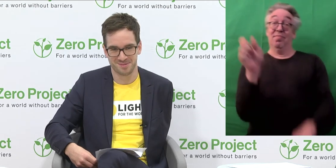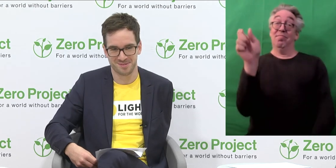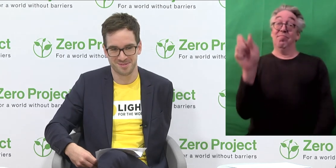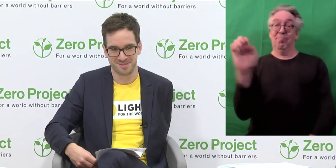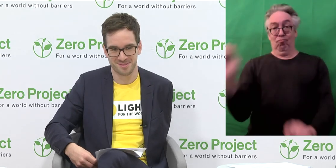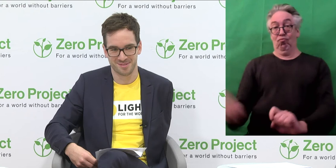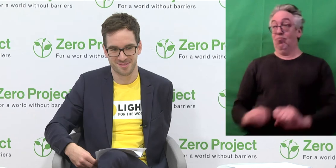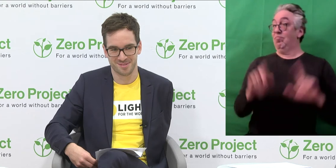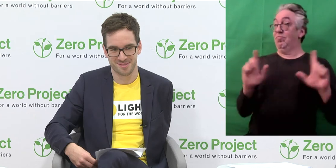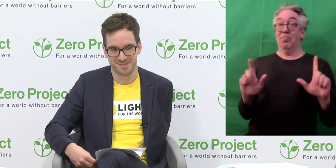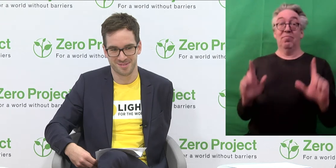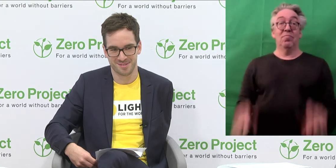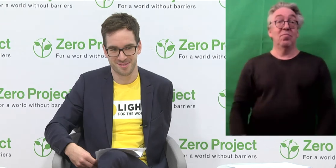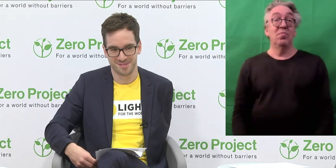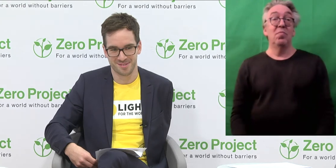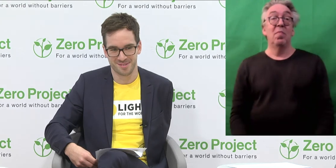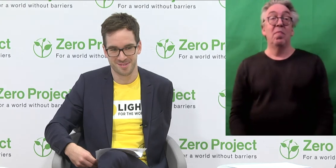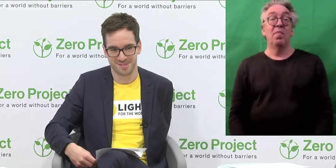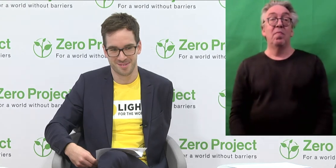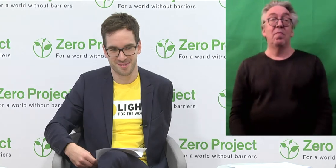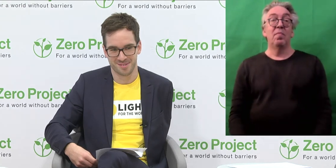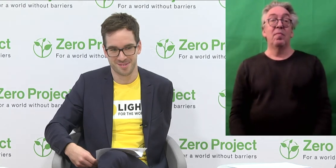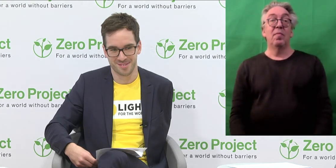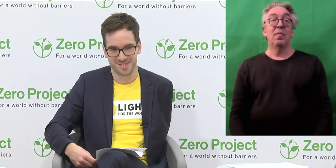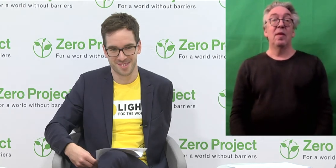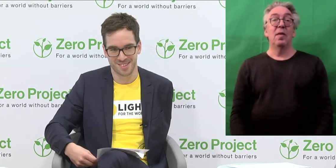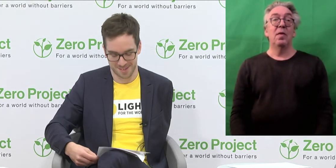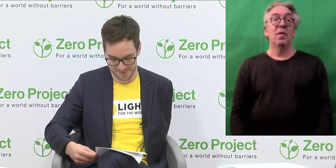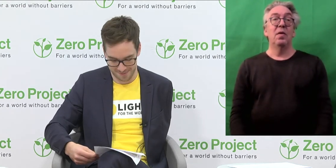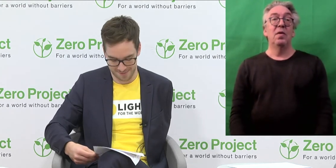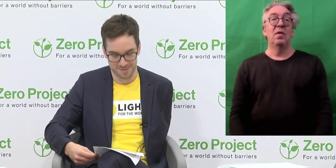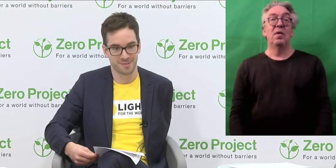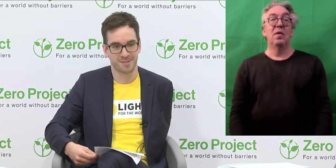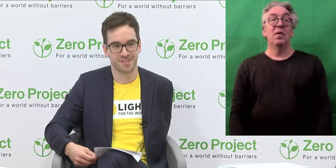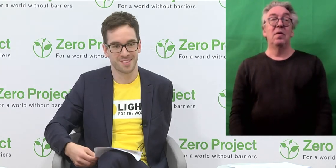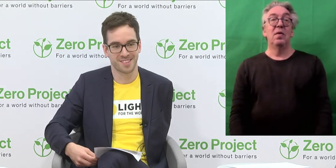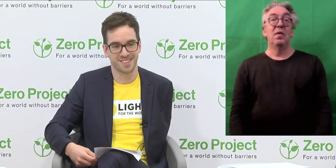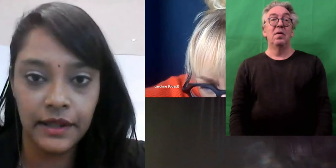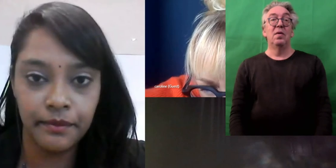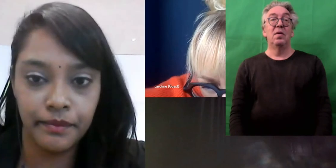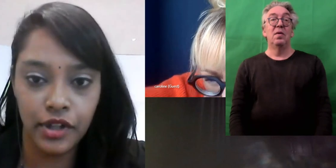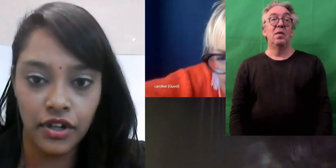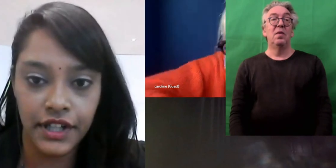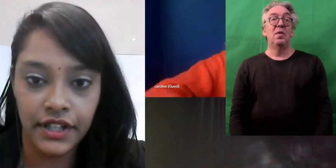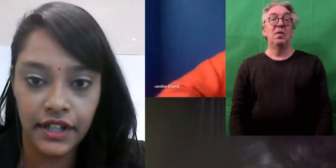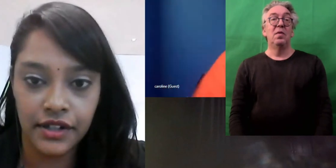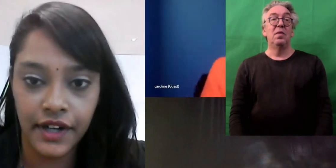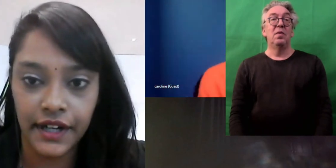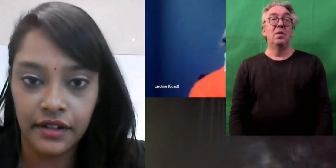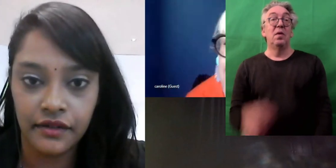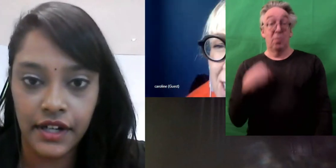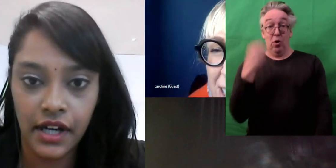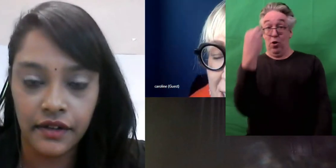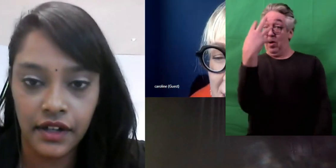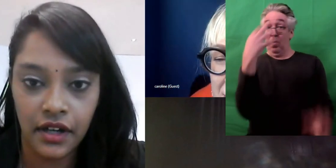Because I will be speaking only around the last, but can somebody tell me if my camera is right? I see something really dark. Blurry and